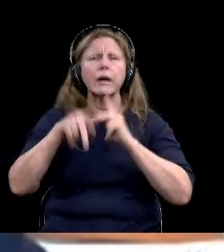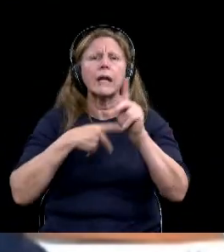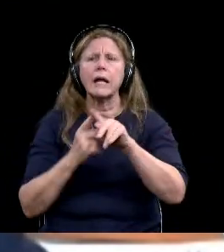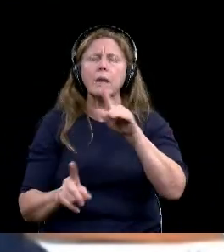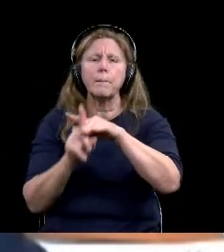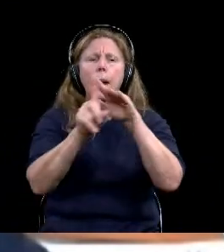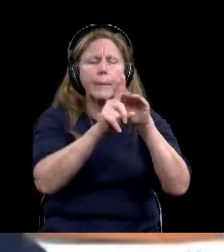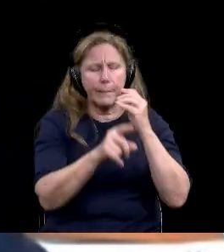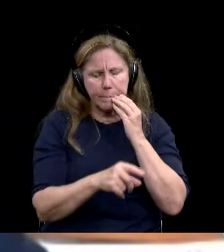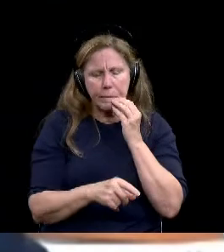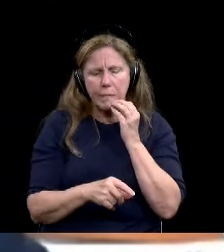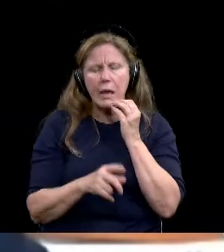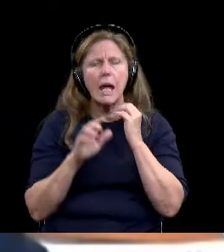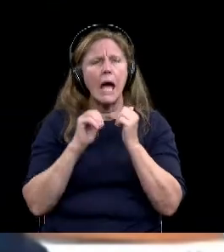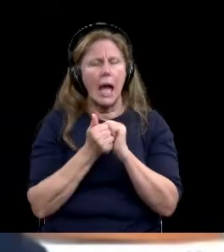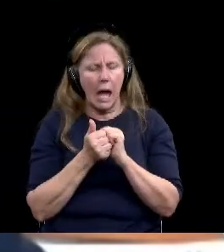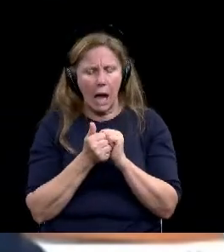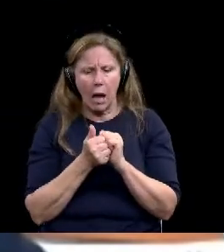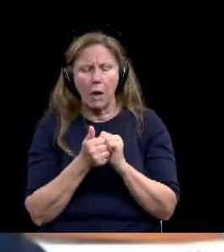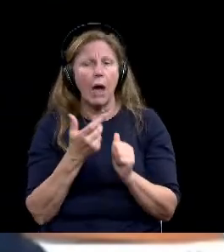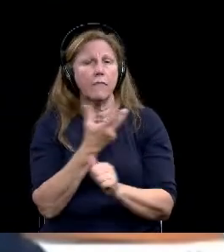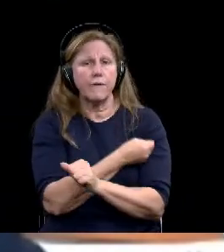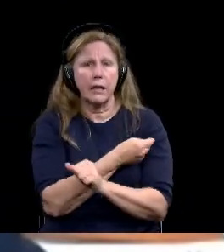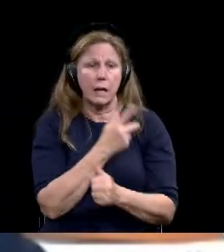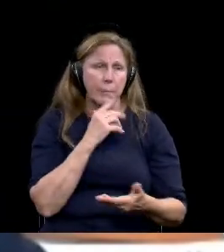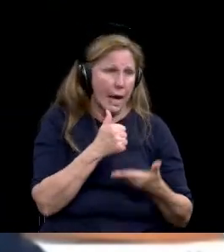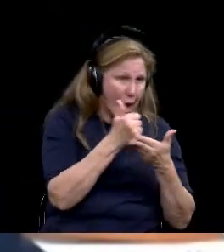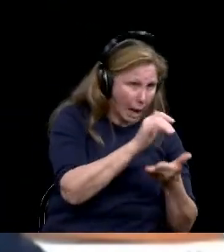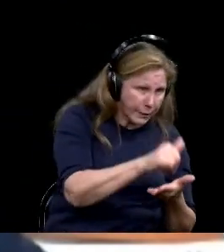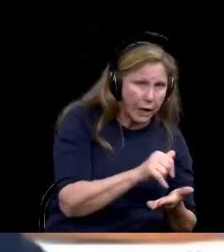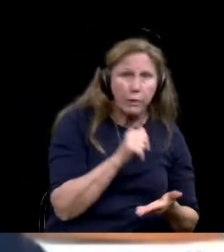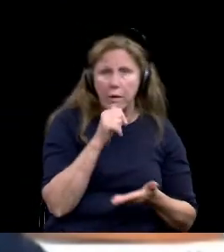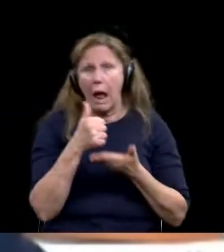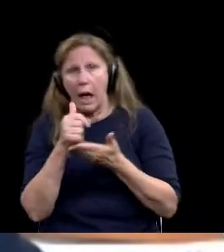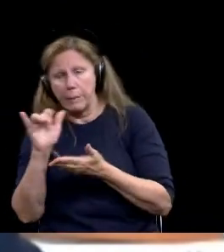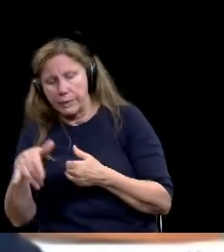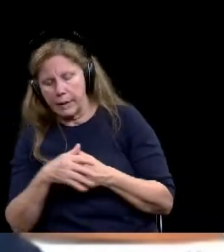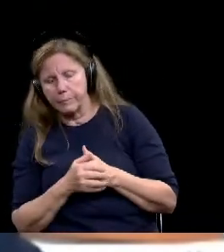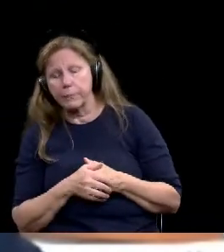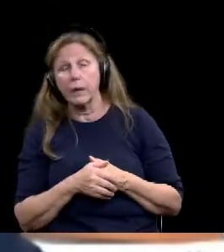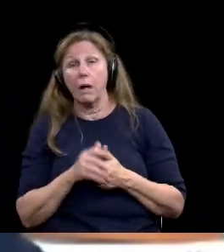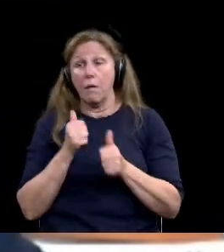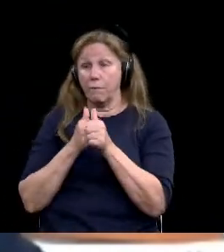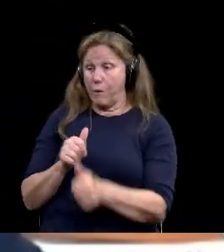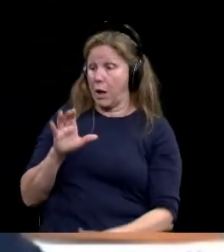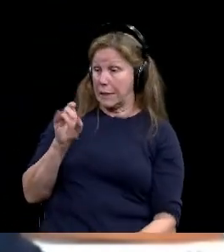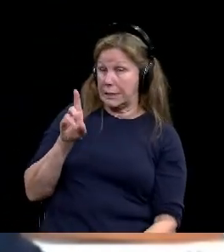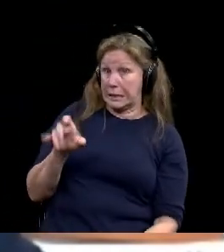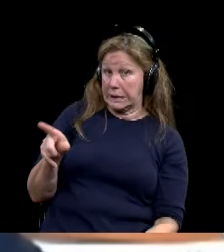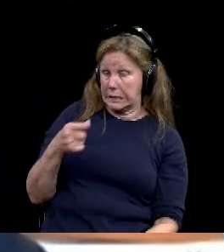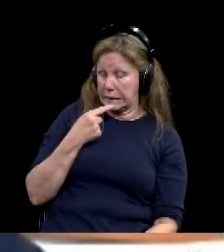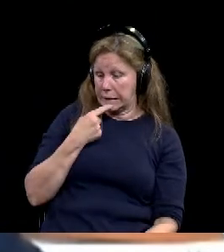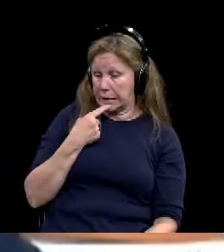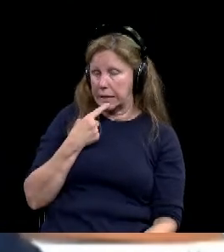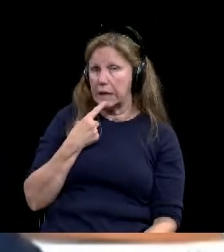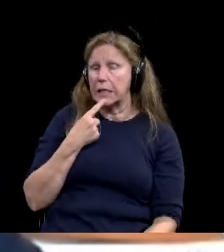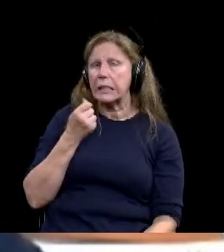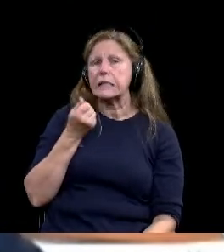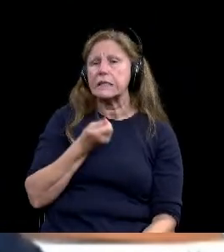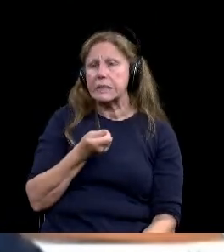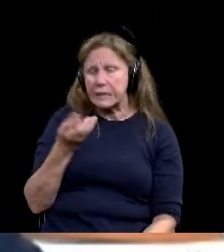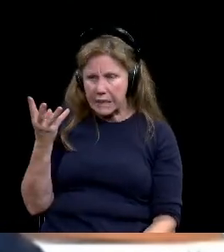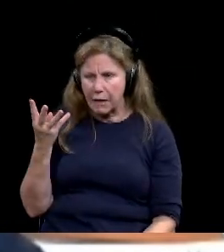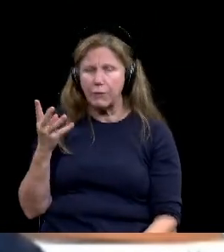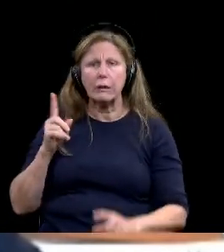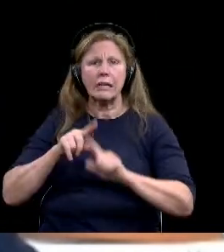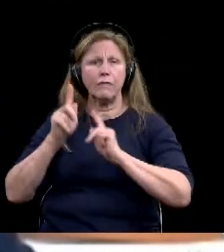are a handful of variants which are out there, and they will continue to increase. The more we do genetic study, the more we go